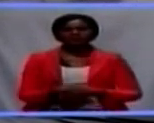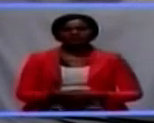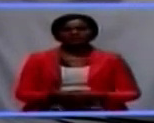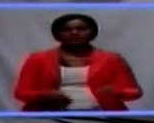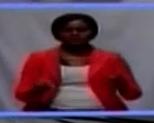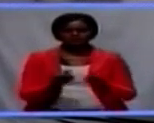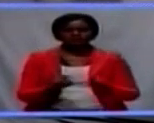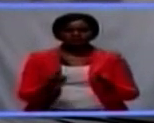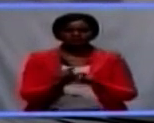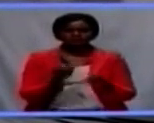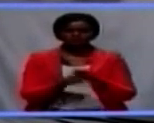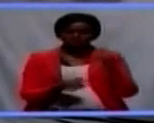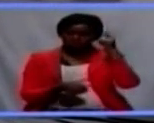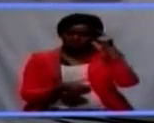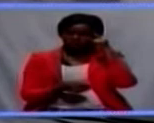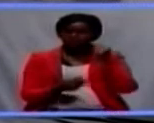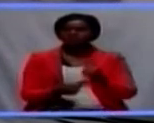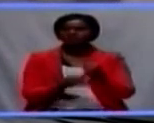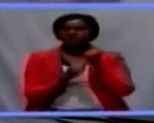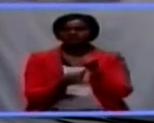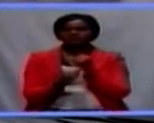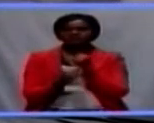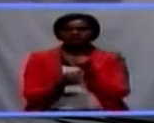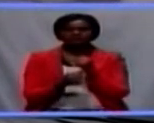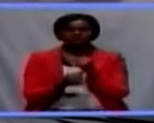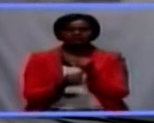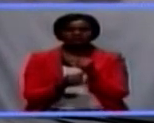in government agencies and the